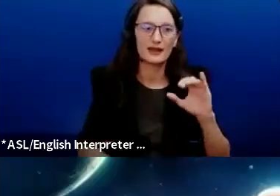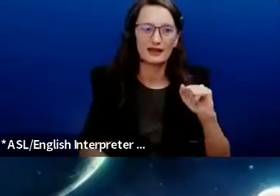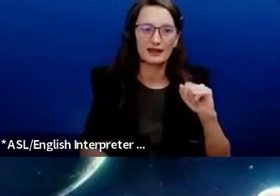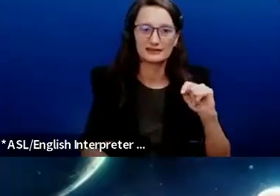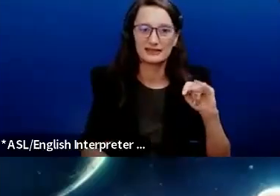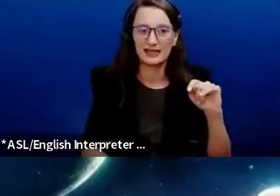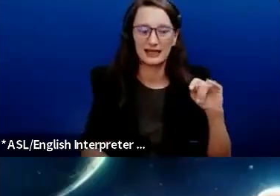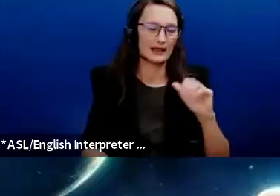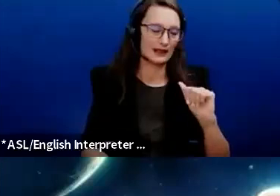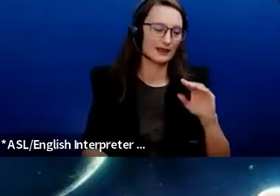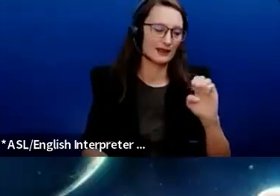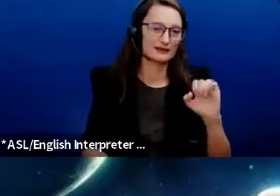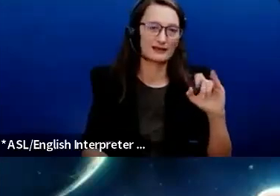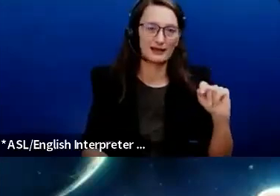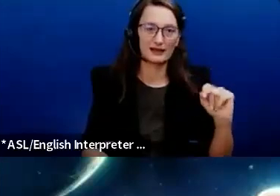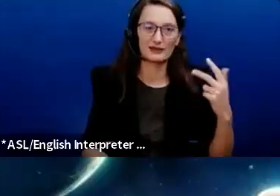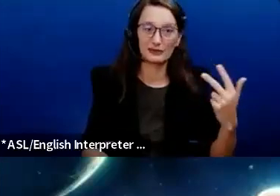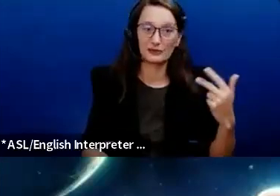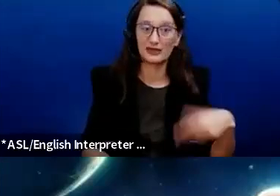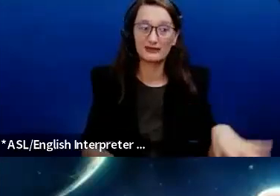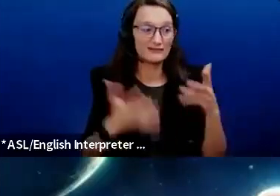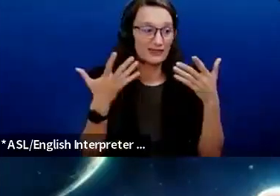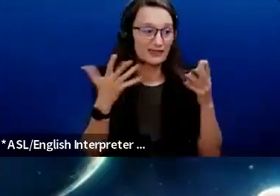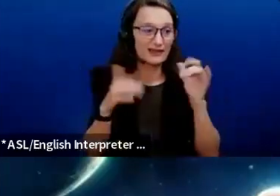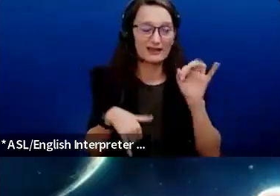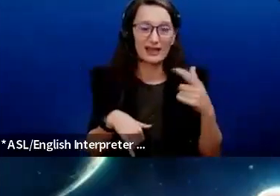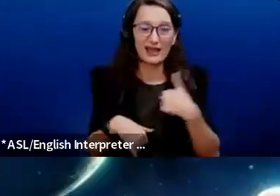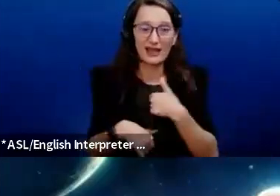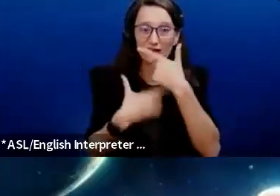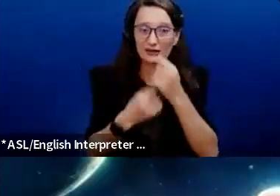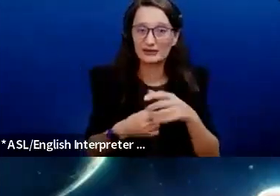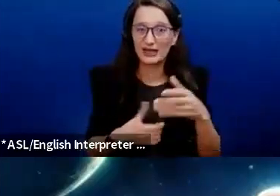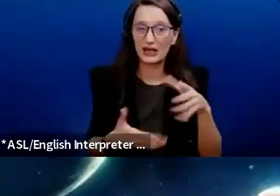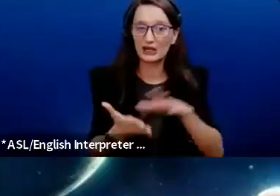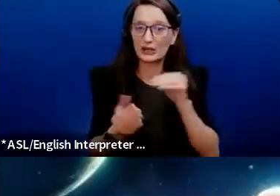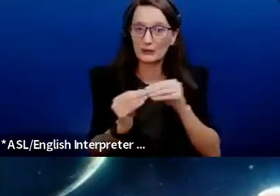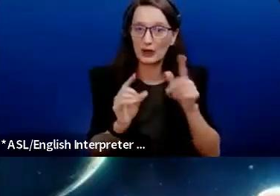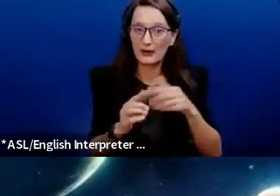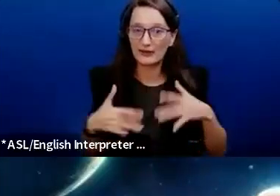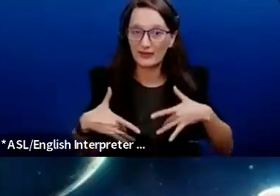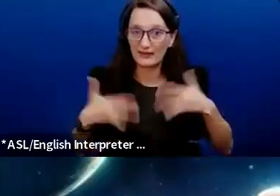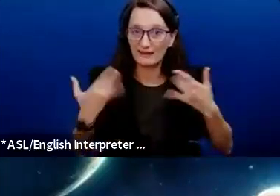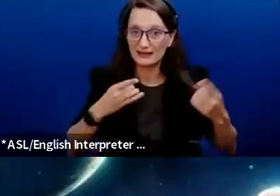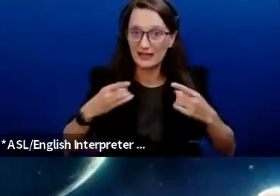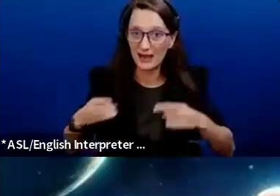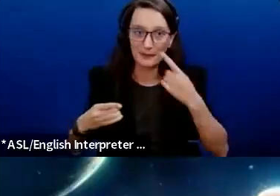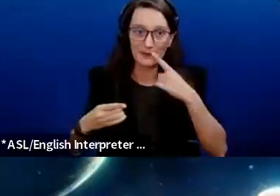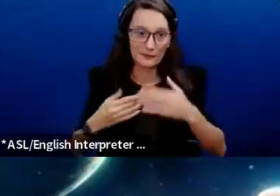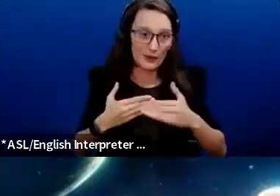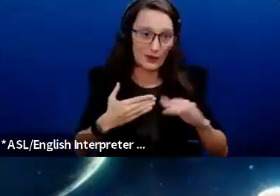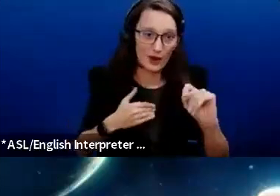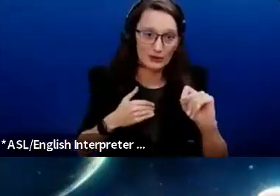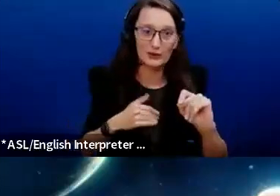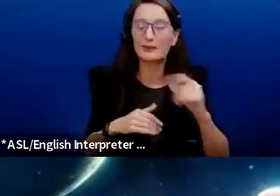And so that, folks, is it. You know, if you're interested in finding more about the events that might be happening throughout October, please visit